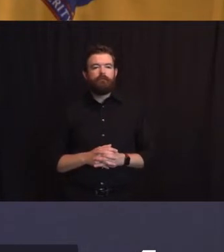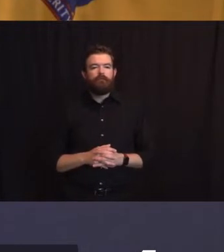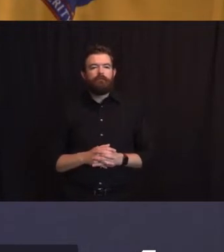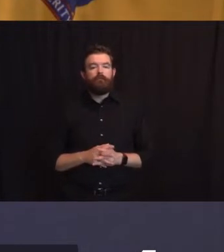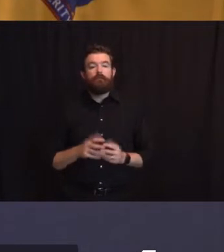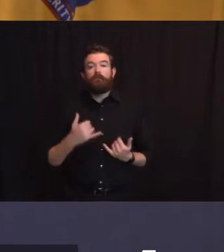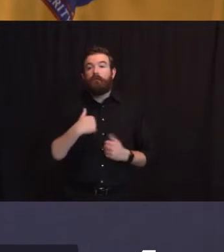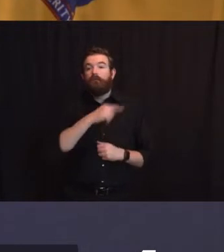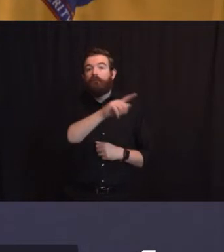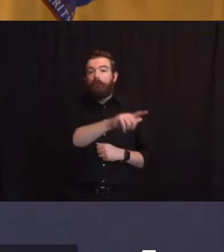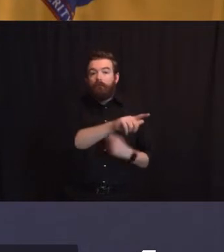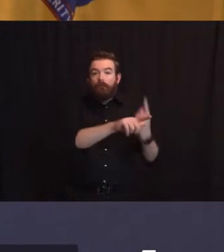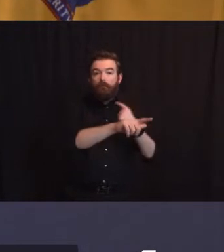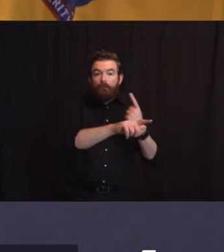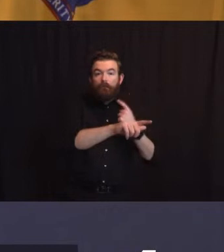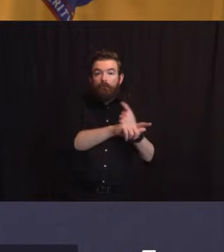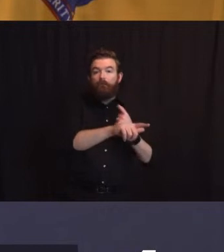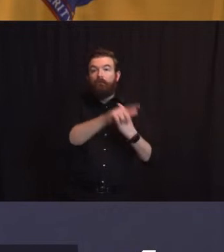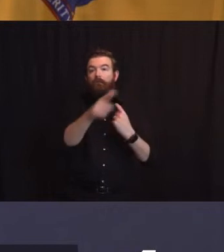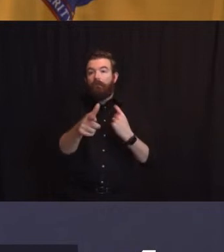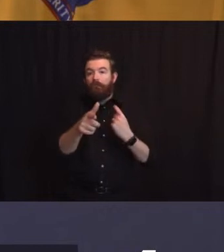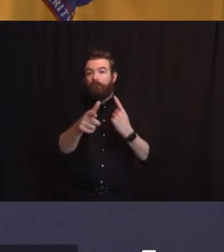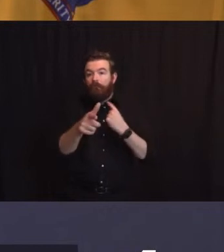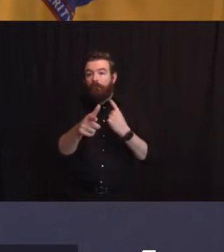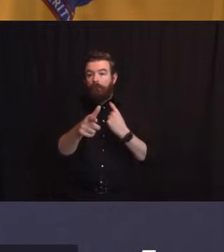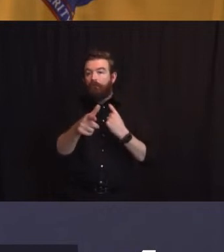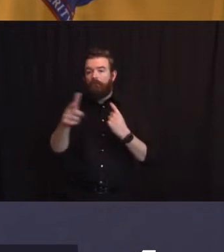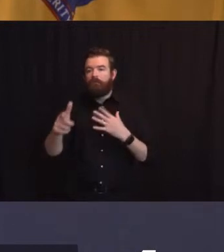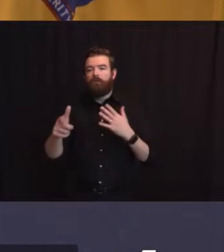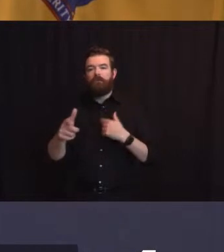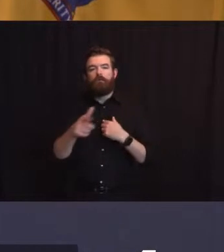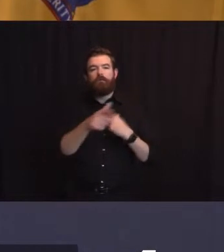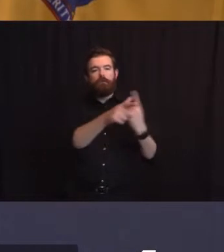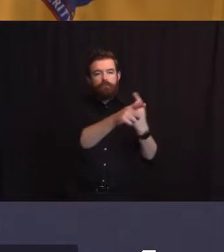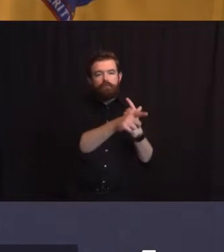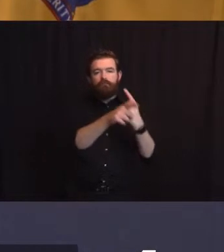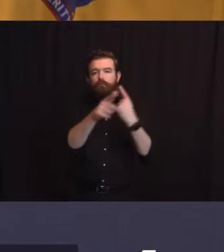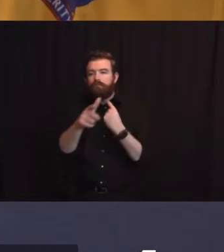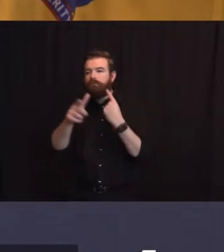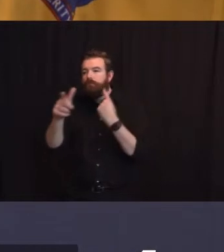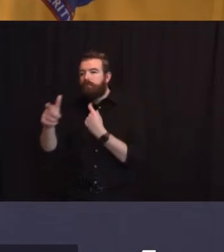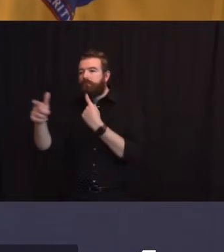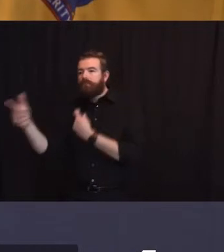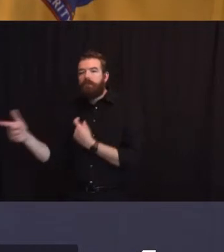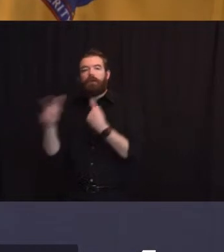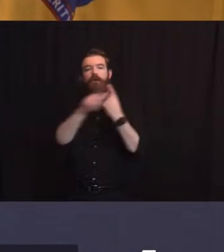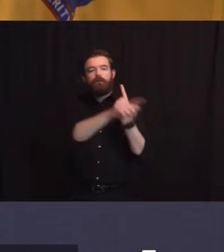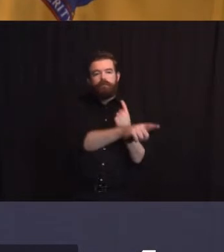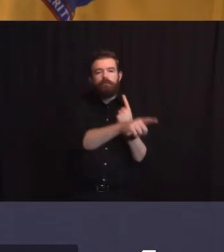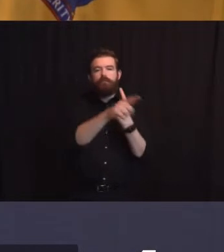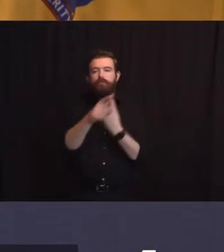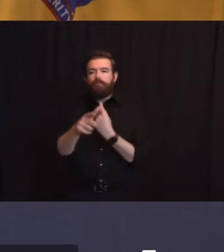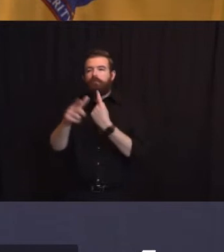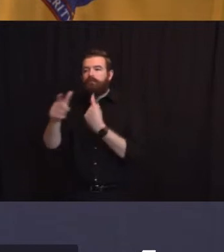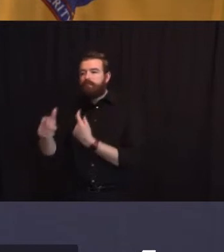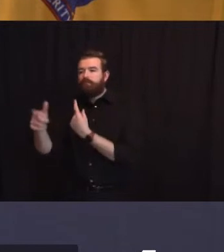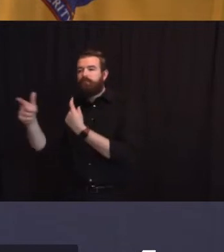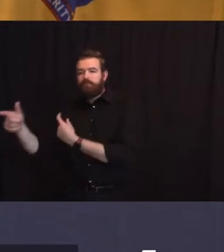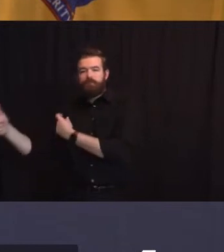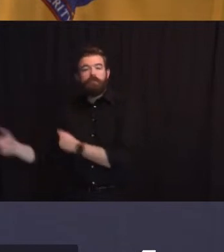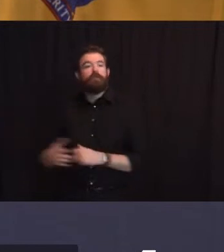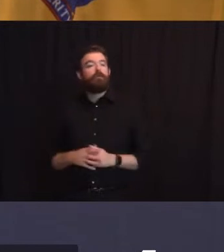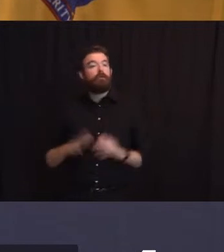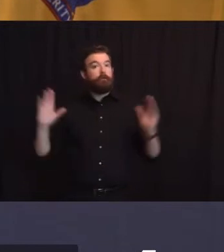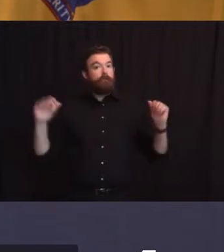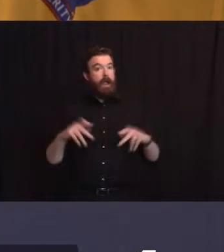virtual tomorrow, and I think we're going to be on the road on Wednesday. So stay tuned. We'll give you more details. And